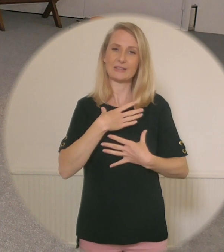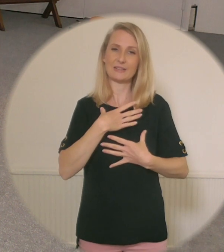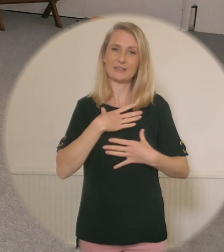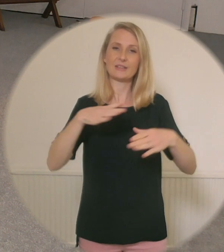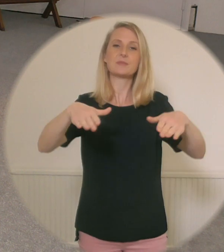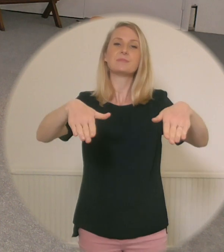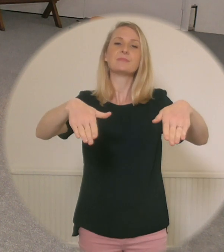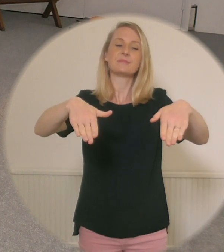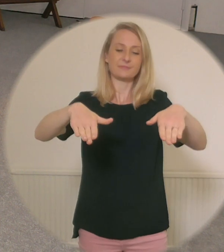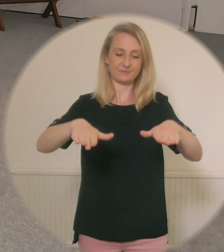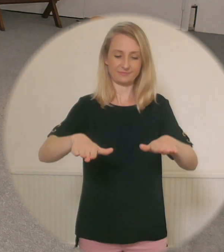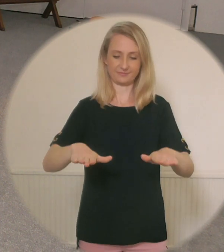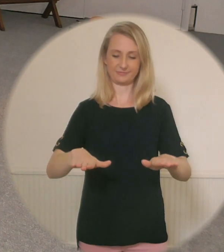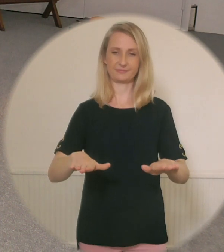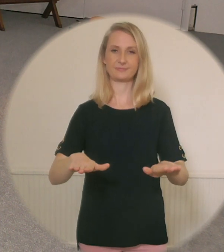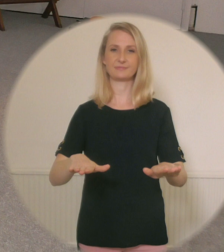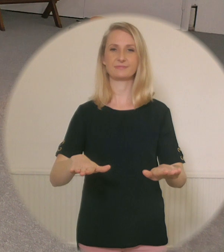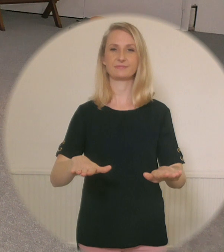And place the heels down onto the